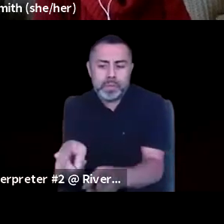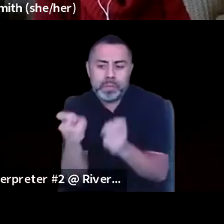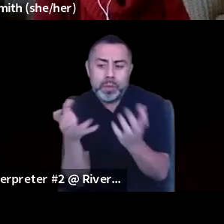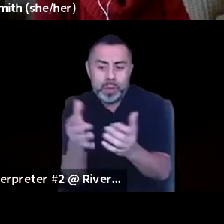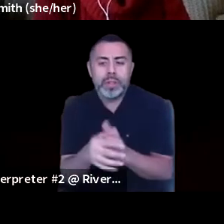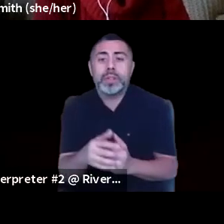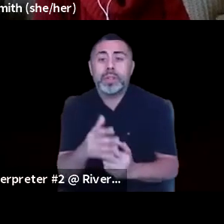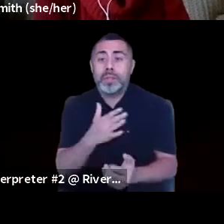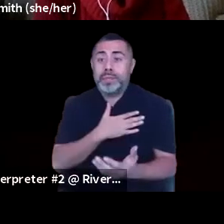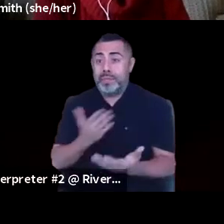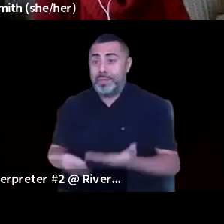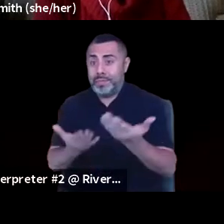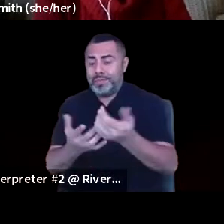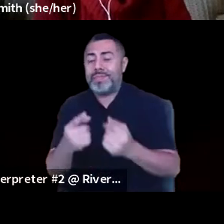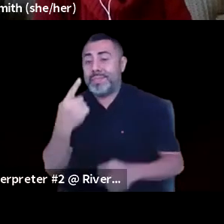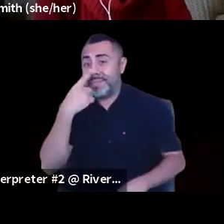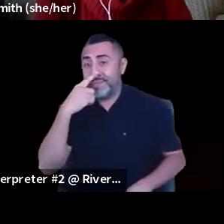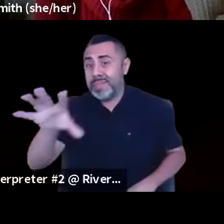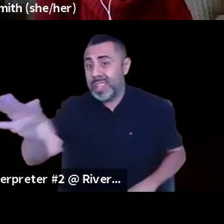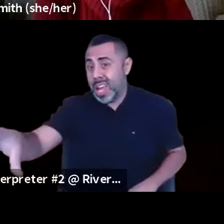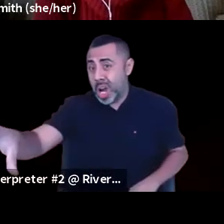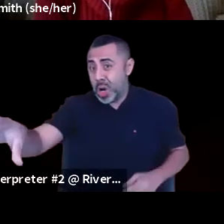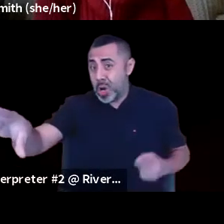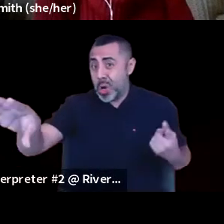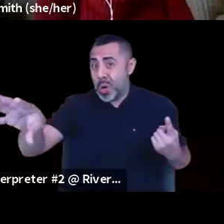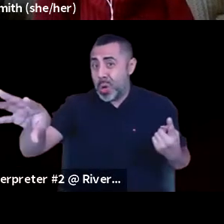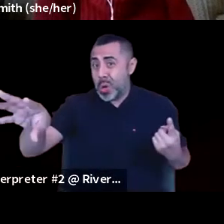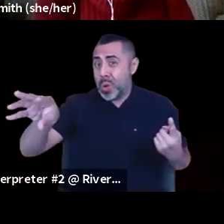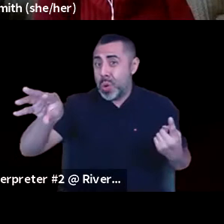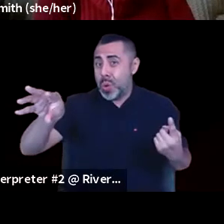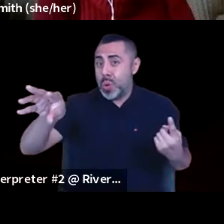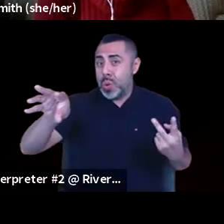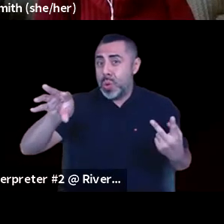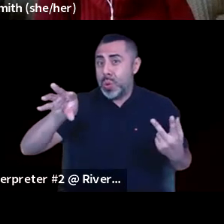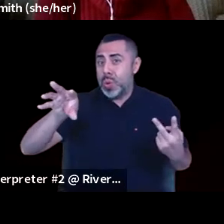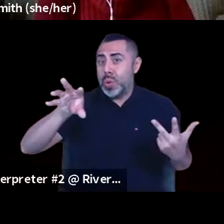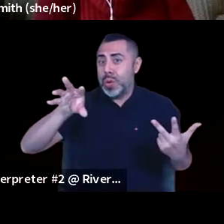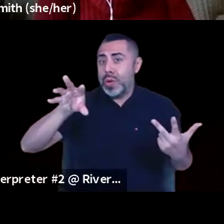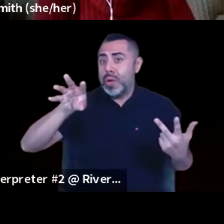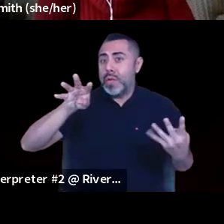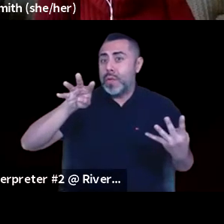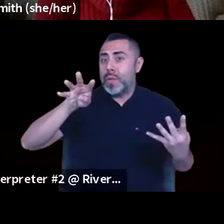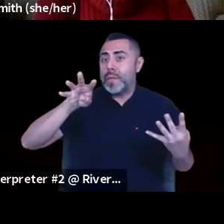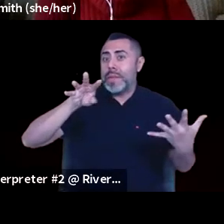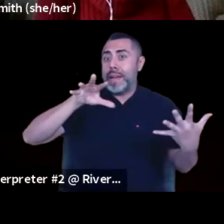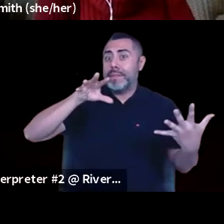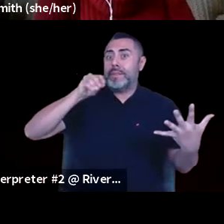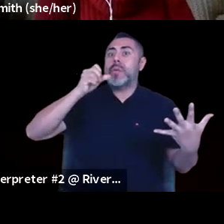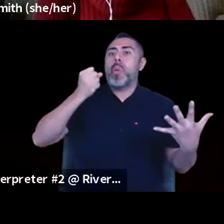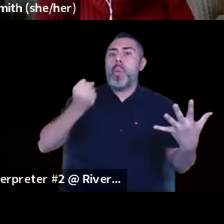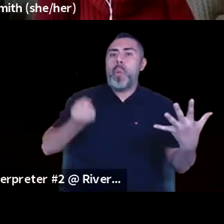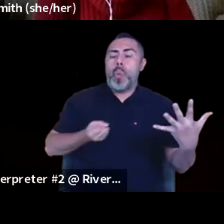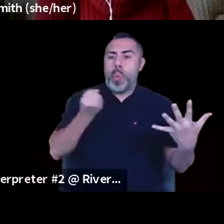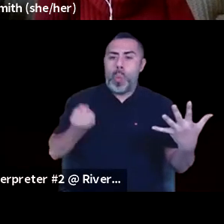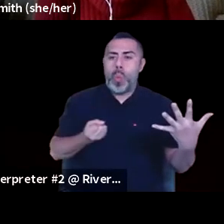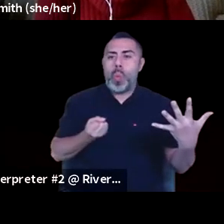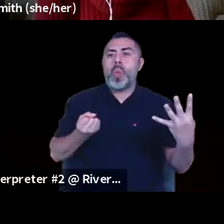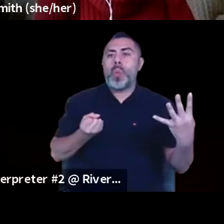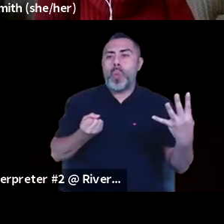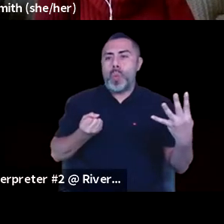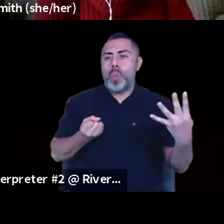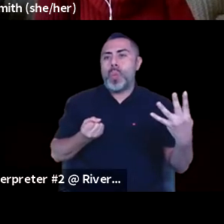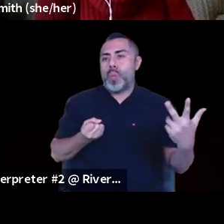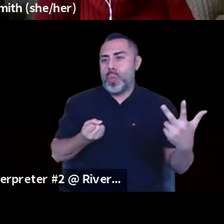inhale, one, two, three, four, five, hold, five, four,